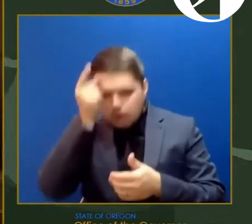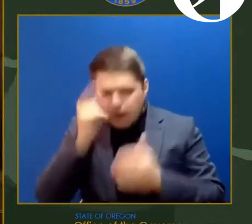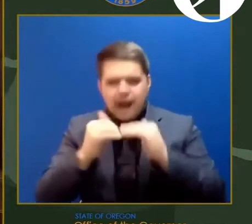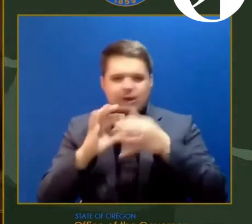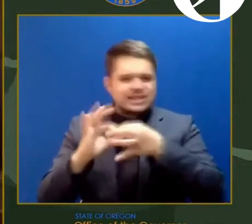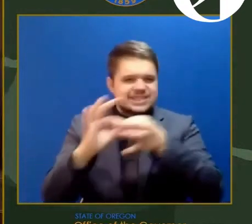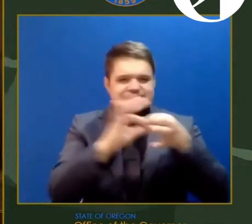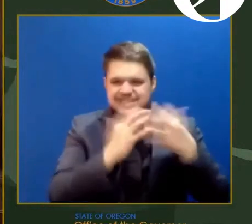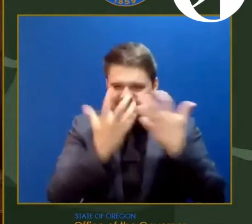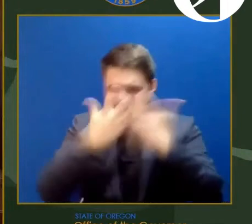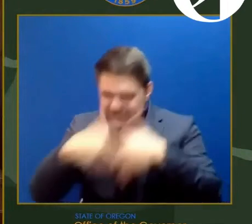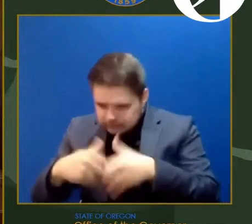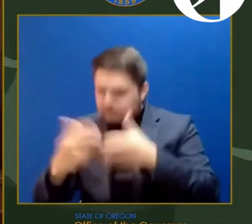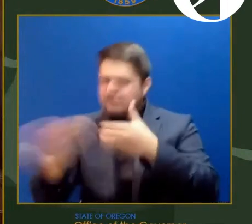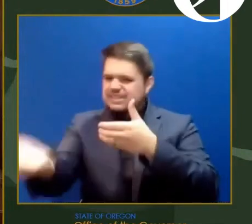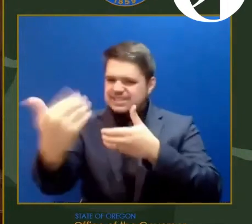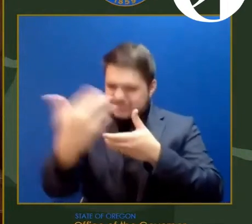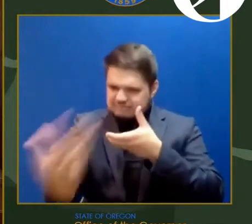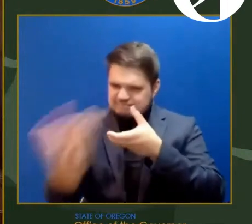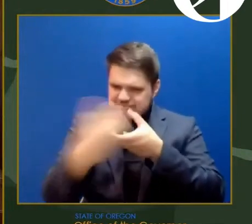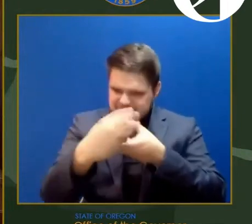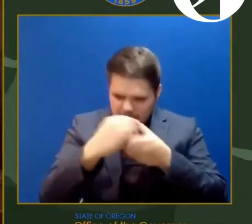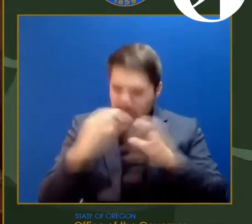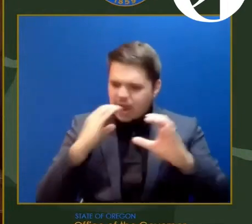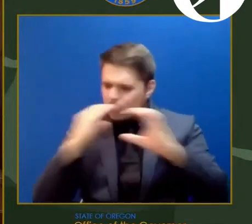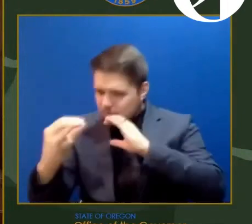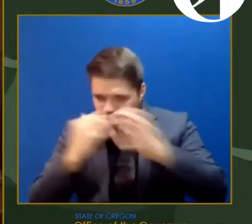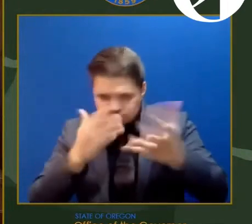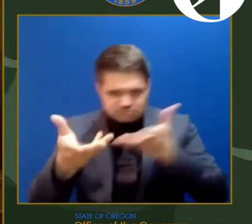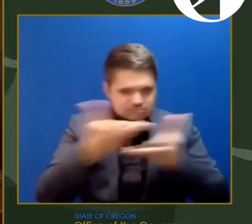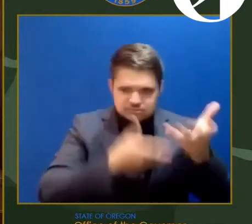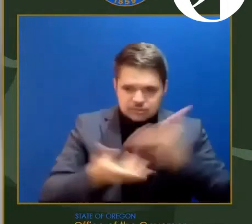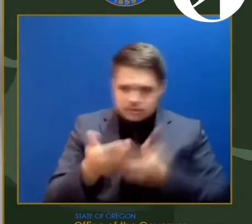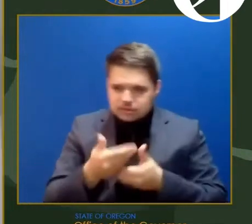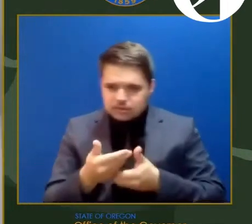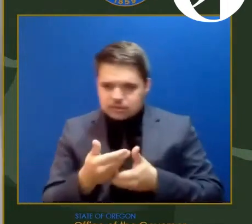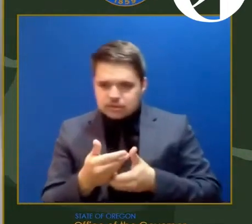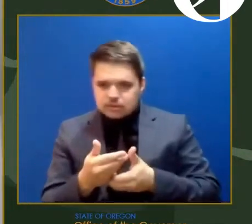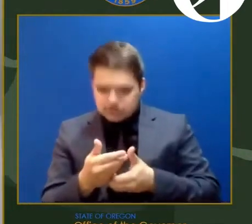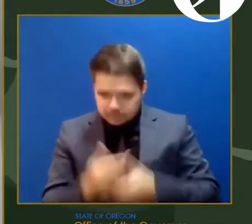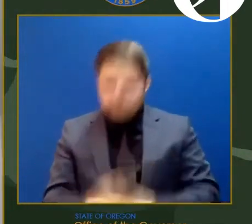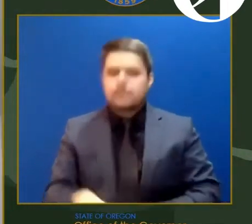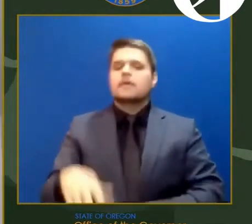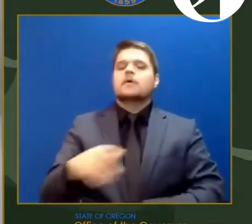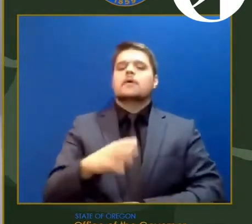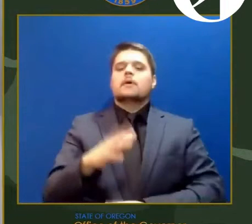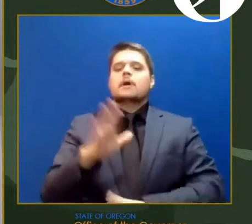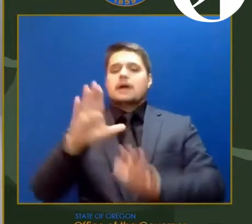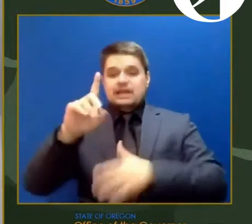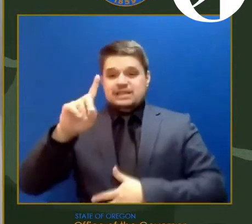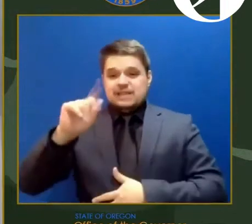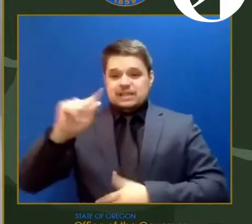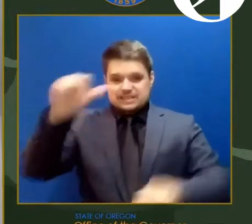I would say that the data points were devastating, but the stories on the ground were even more so, especially because we saw